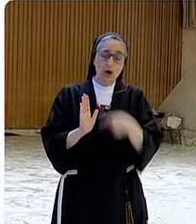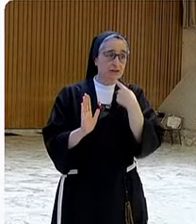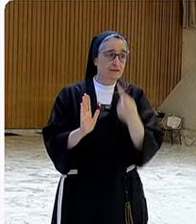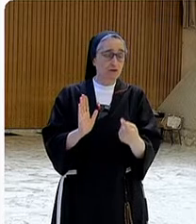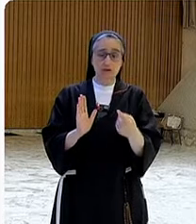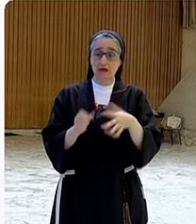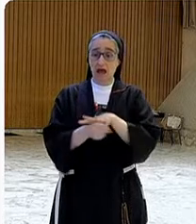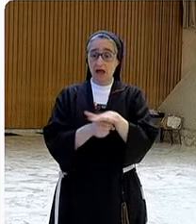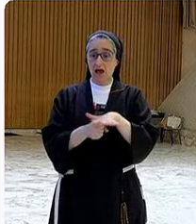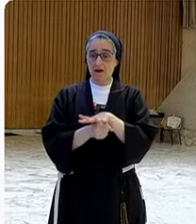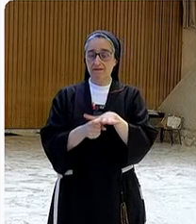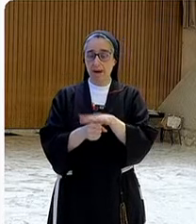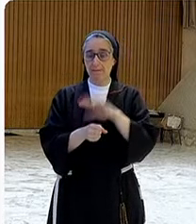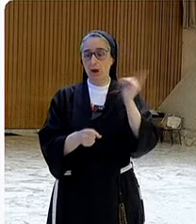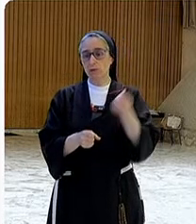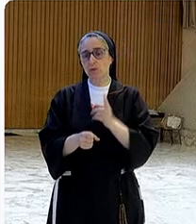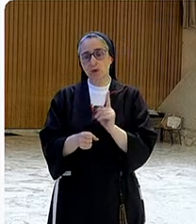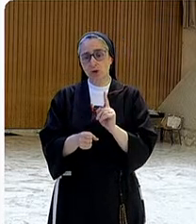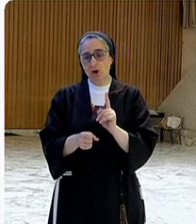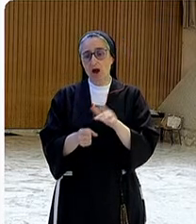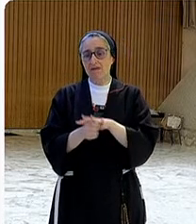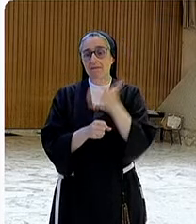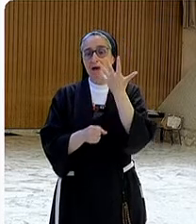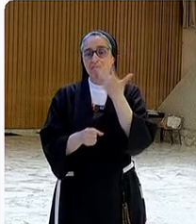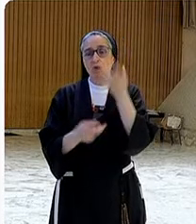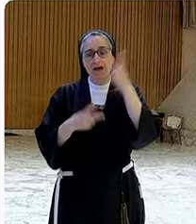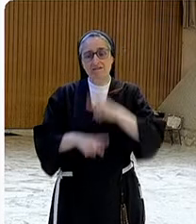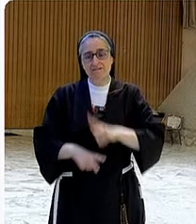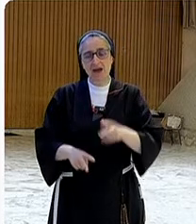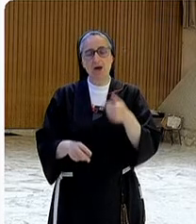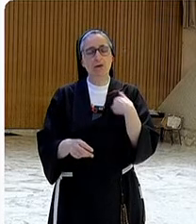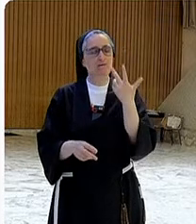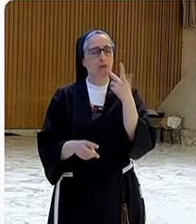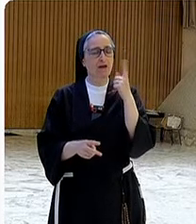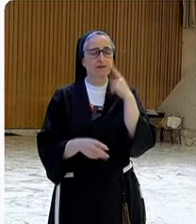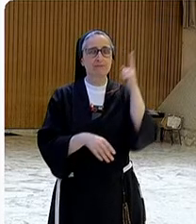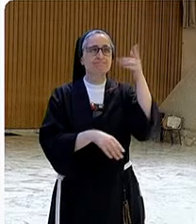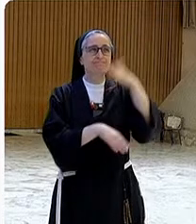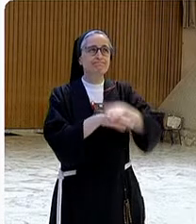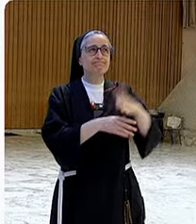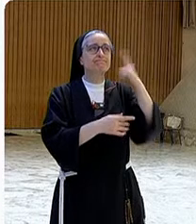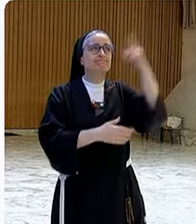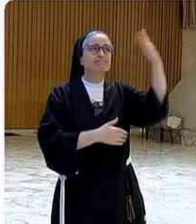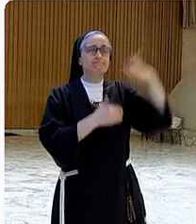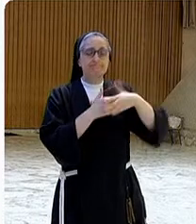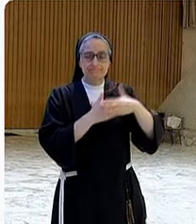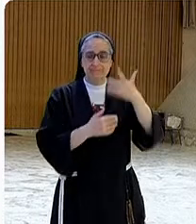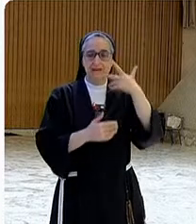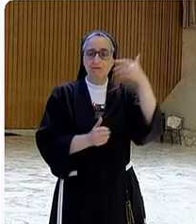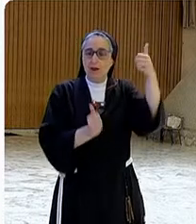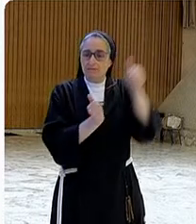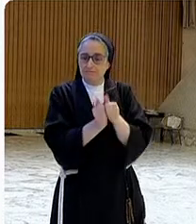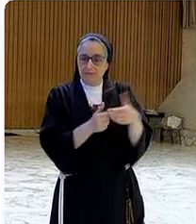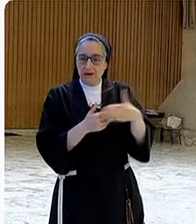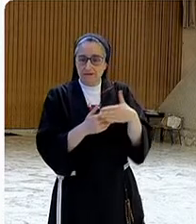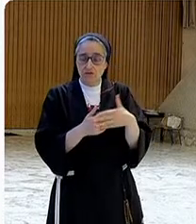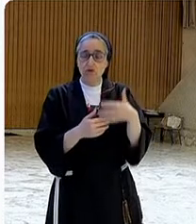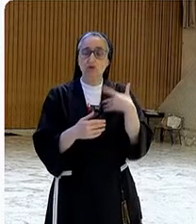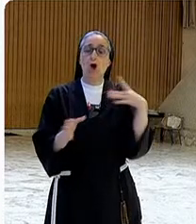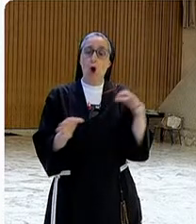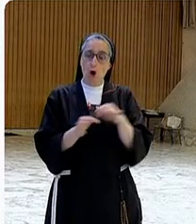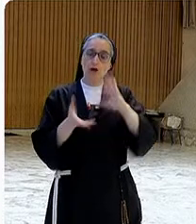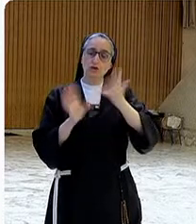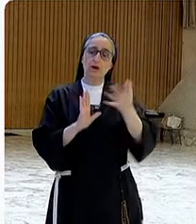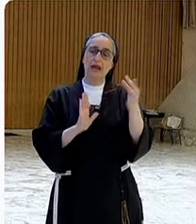who long to experience more of God's perfect love. It represents the collection of divinely instituted practices that, united with sacramental